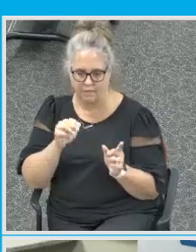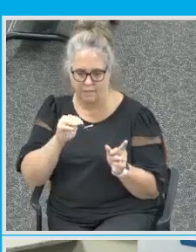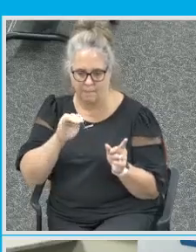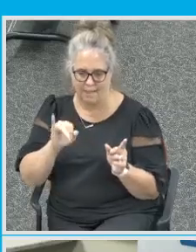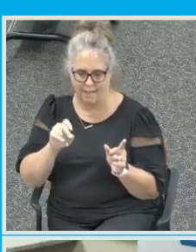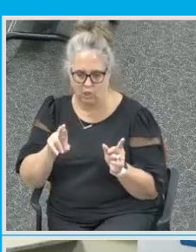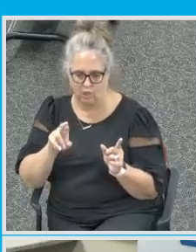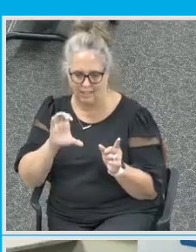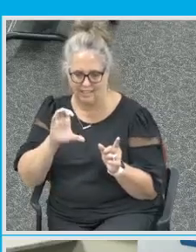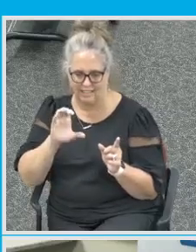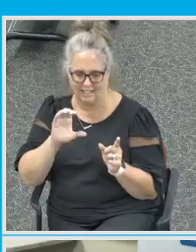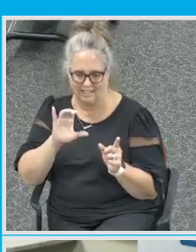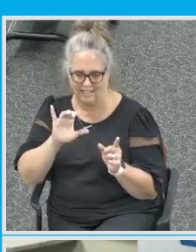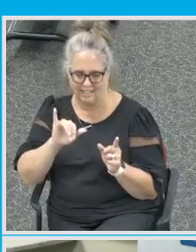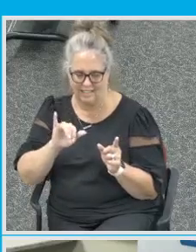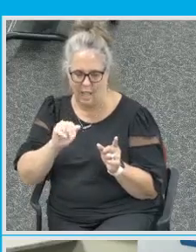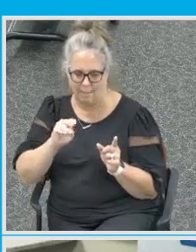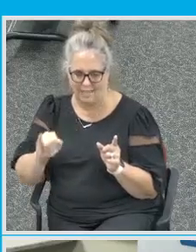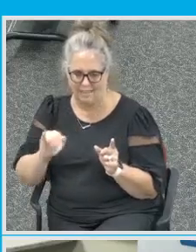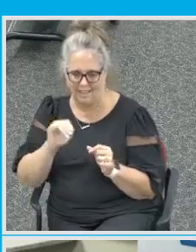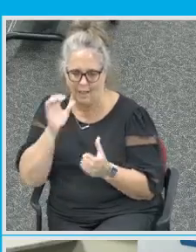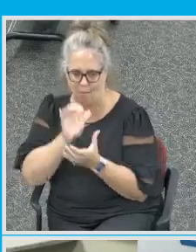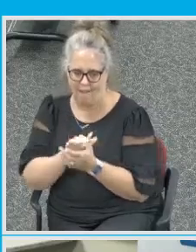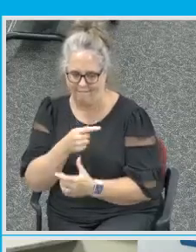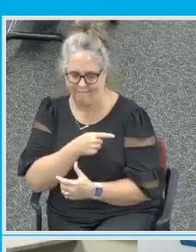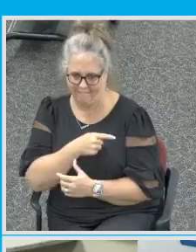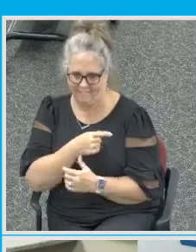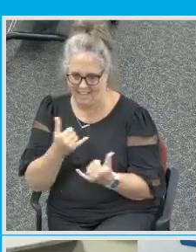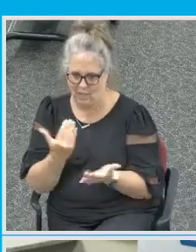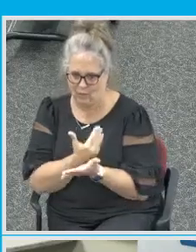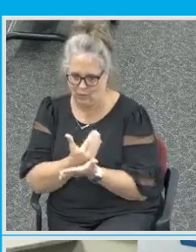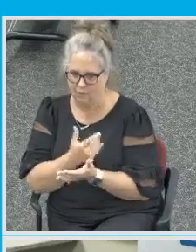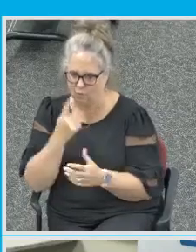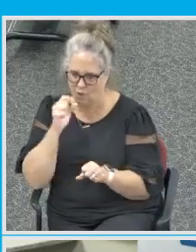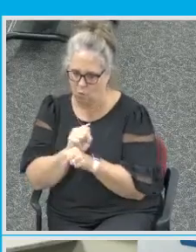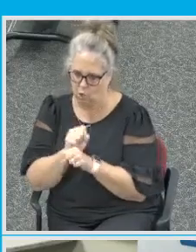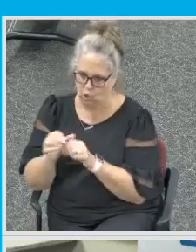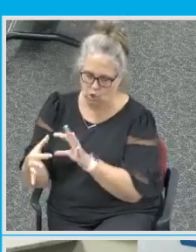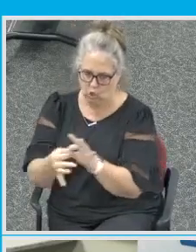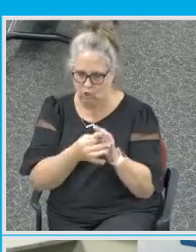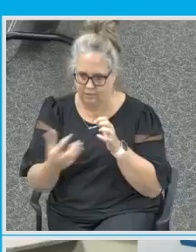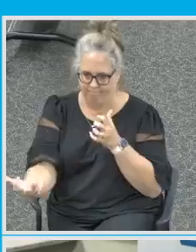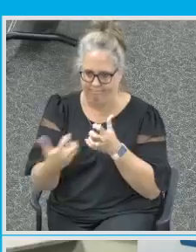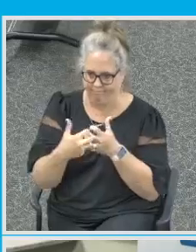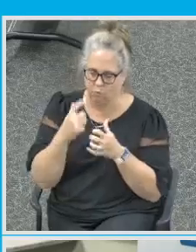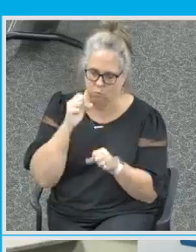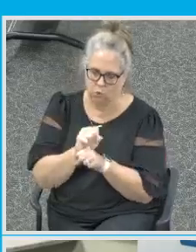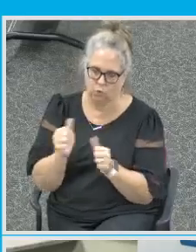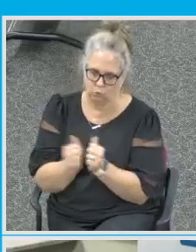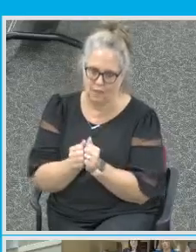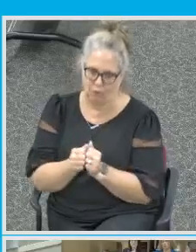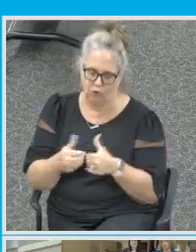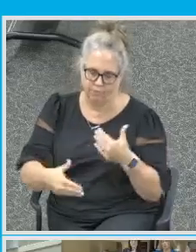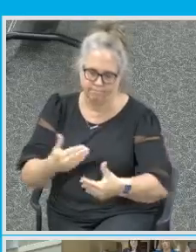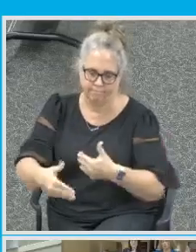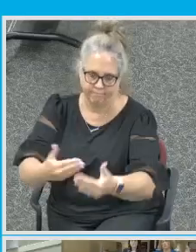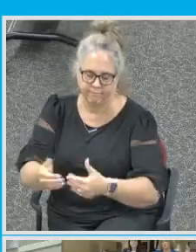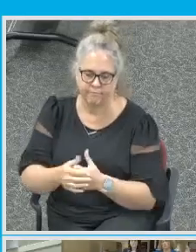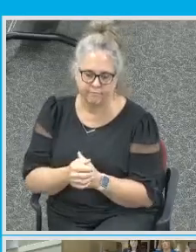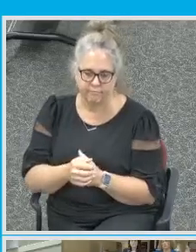process of meeting and defining, what are the areas that we will be working on together. So I see more strength and